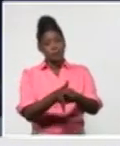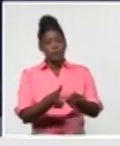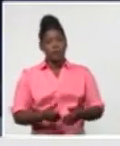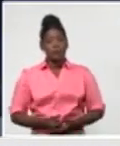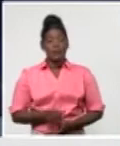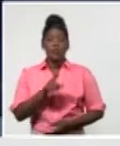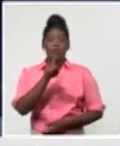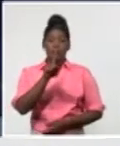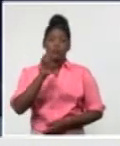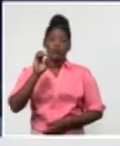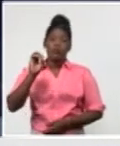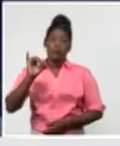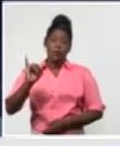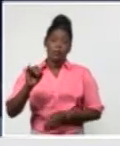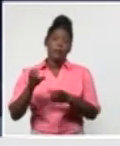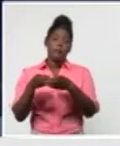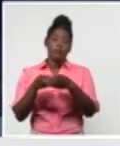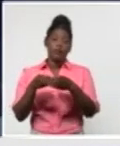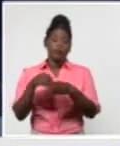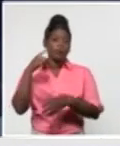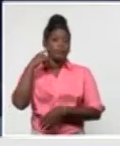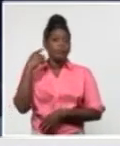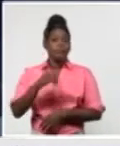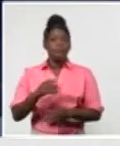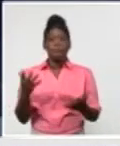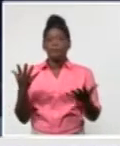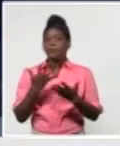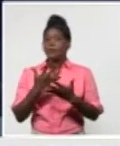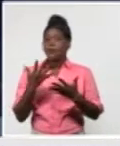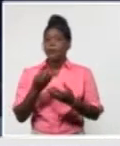106 cases.